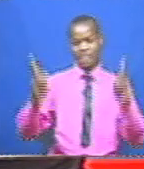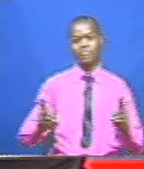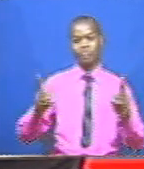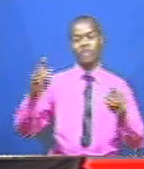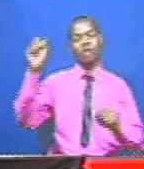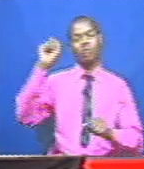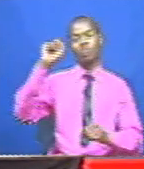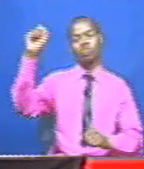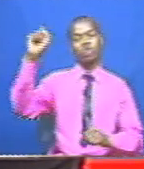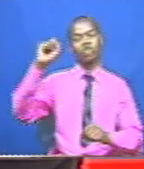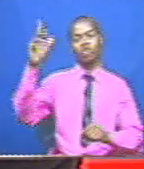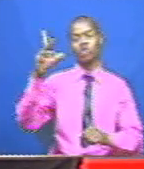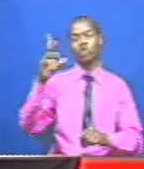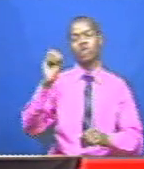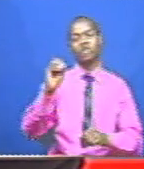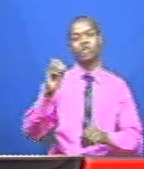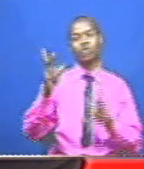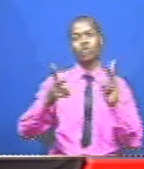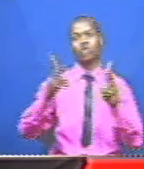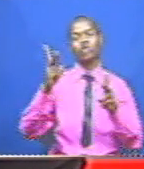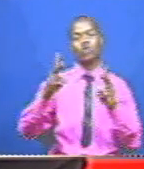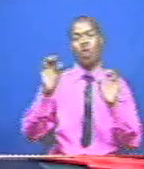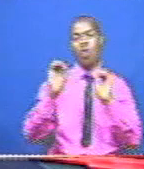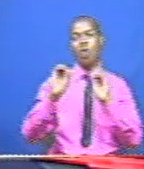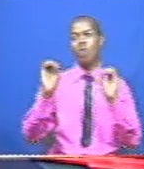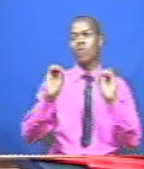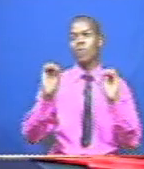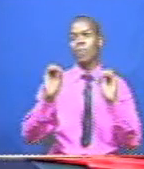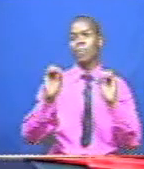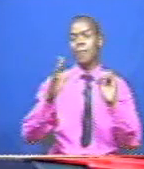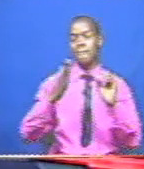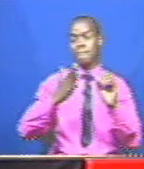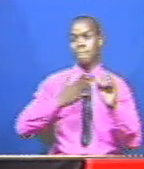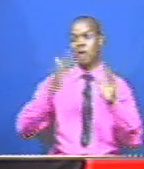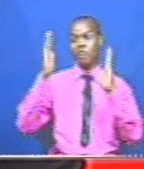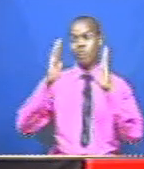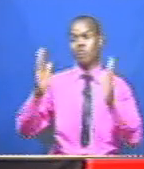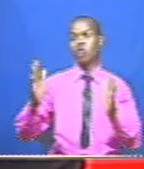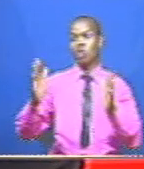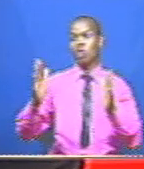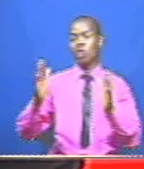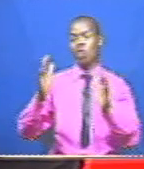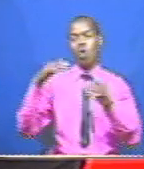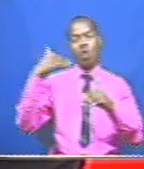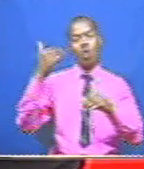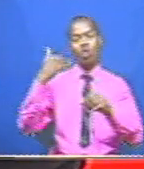office in 2022. So we put that straight out. My focus is doing what I know